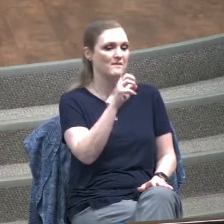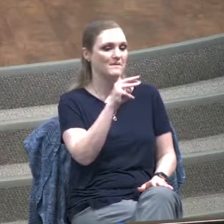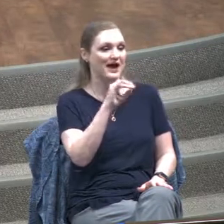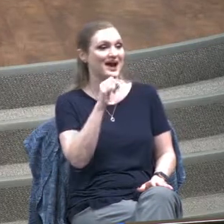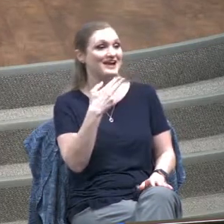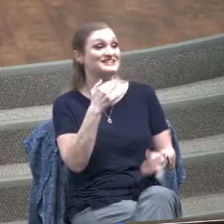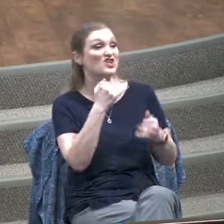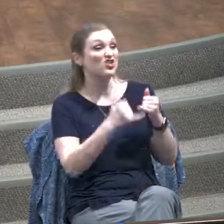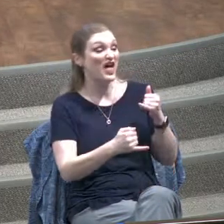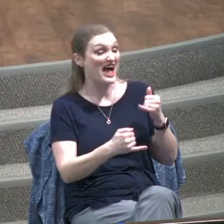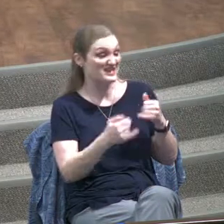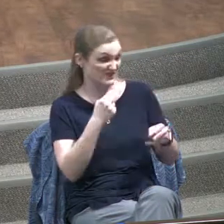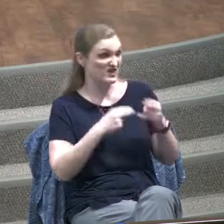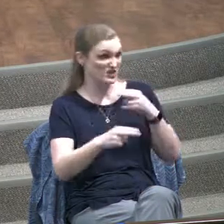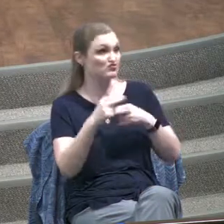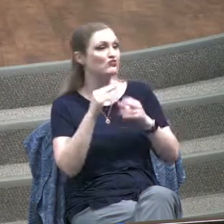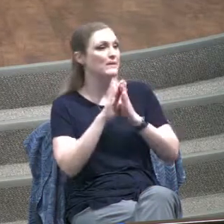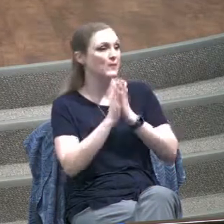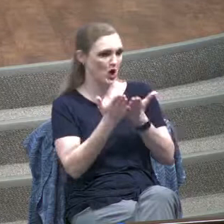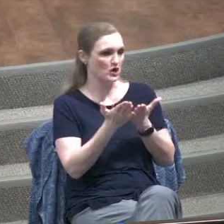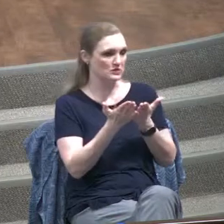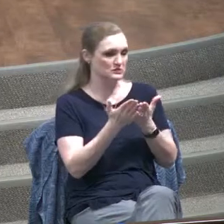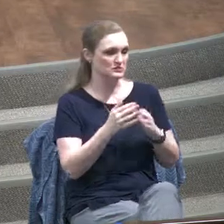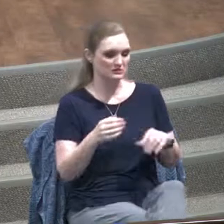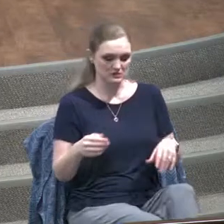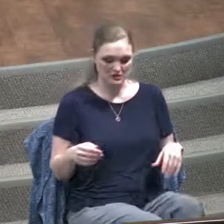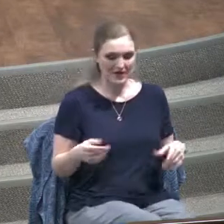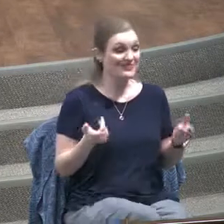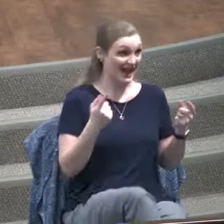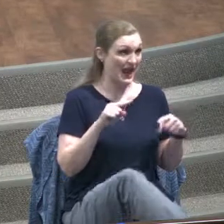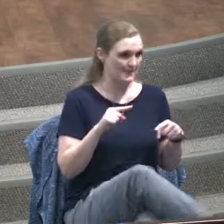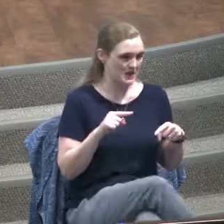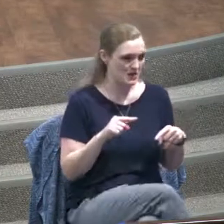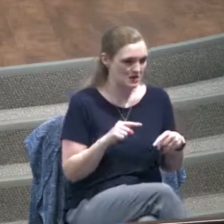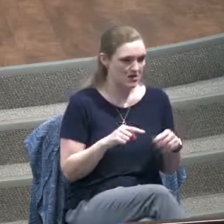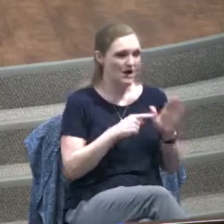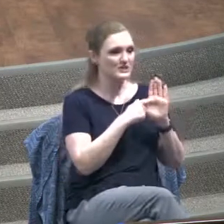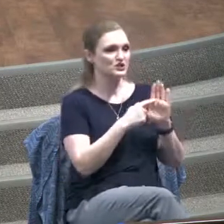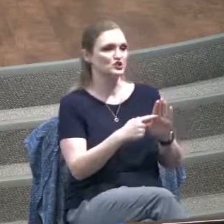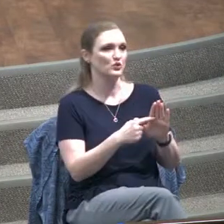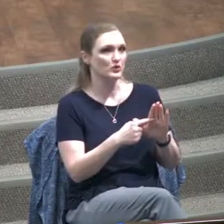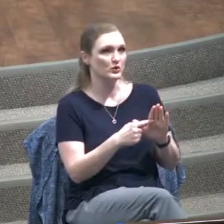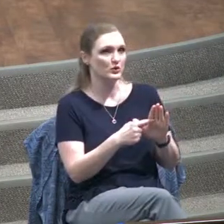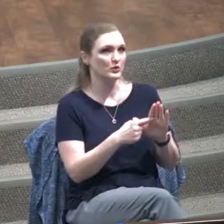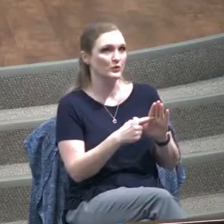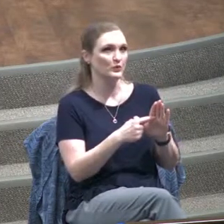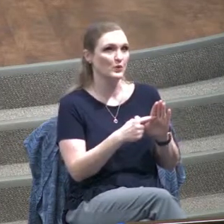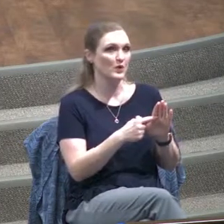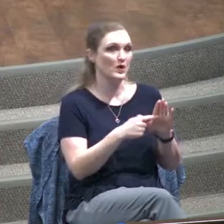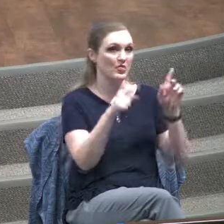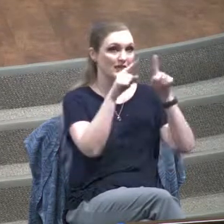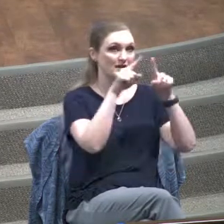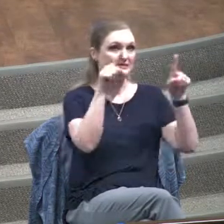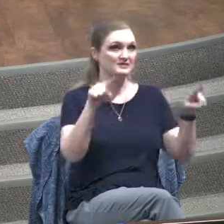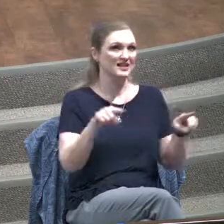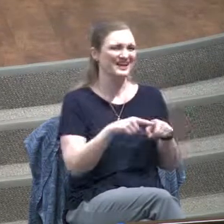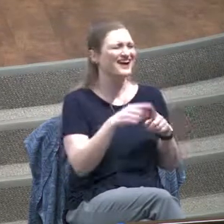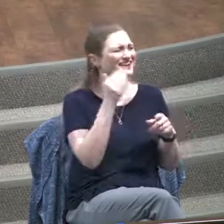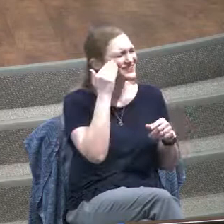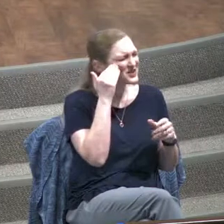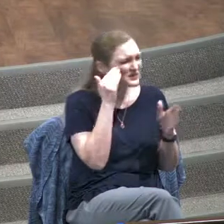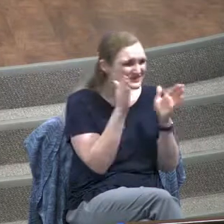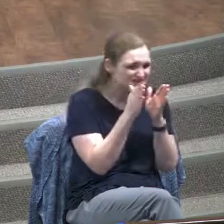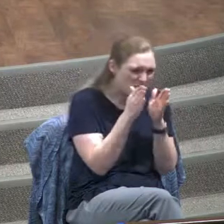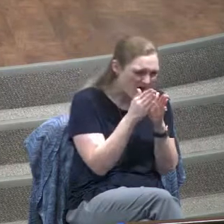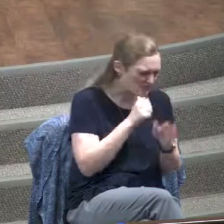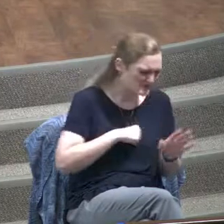books. And I'll talk about that a little bit earlier. Let me show you this slide. I know that's small,